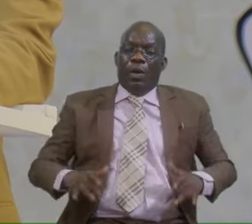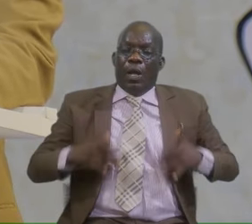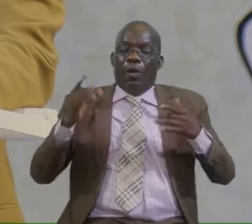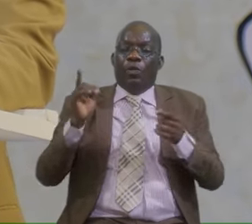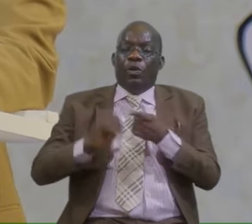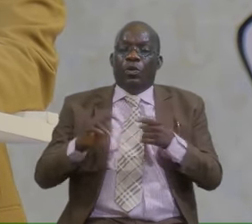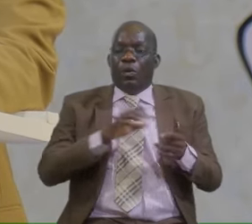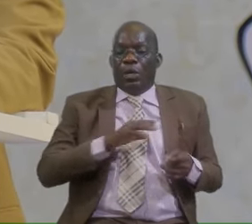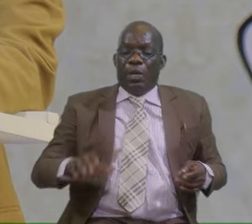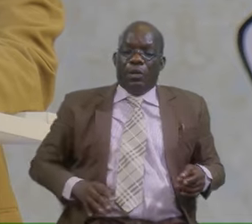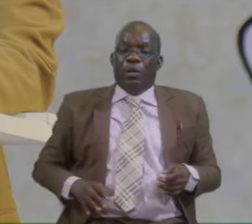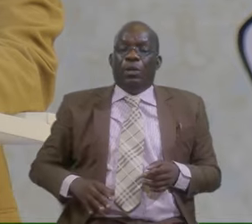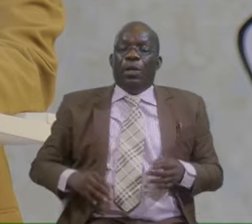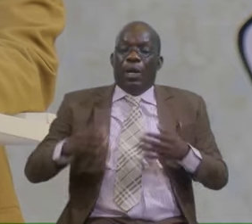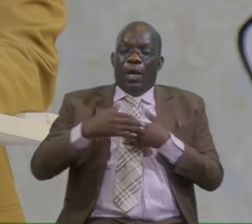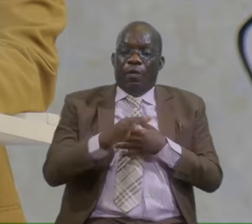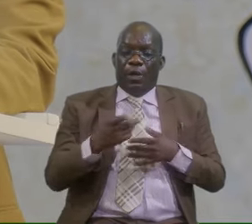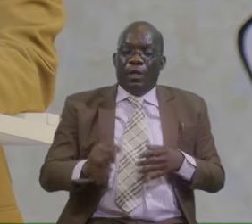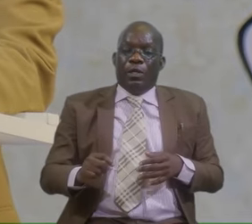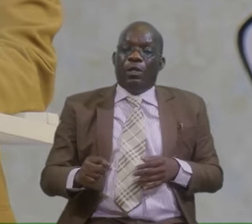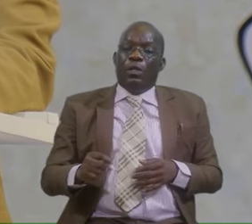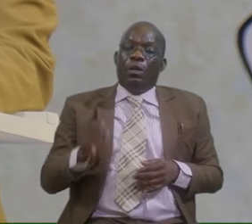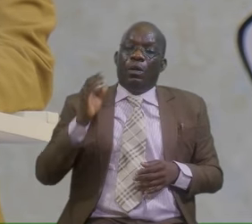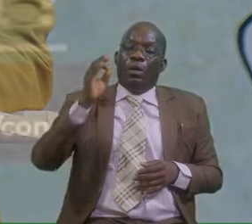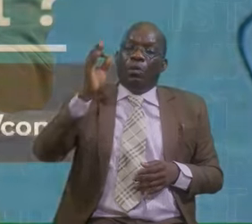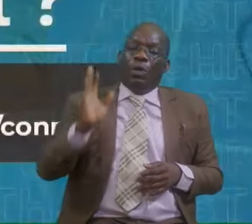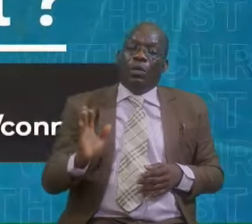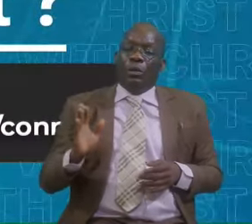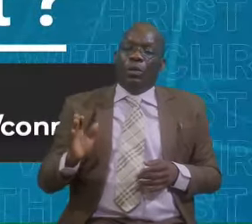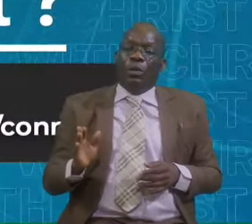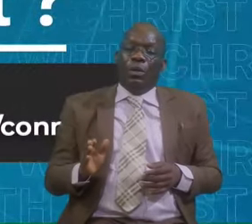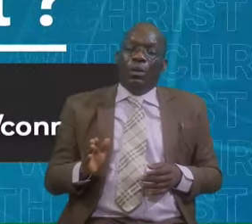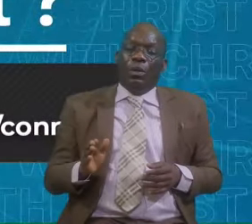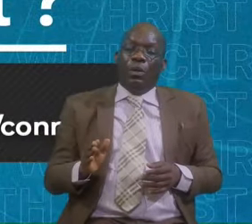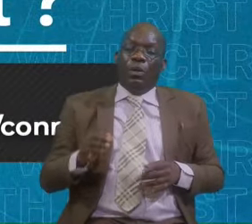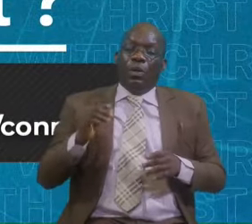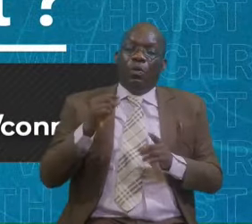pastor's message this evening, there is a link,